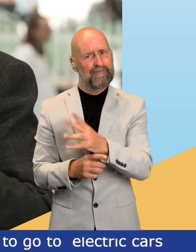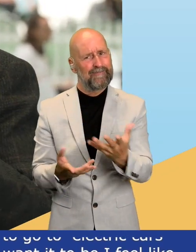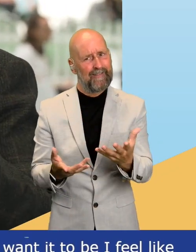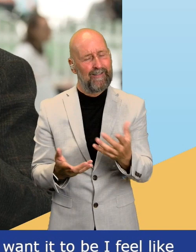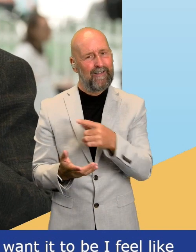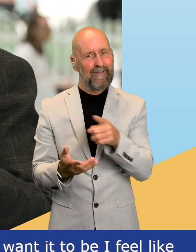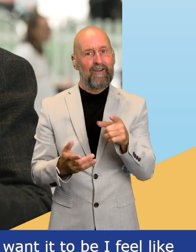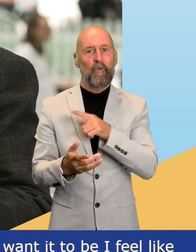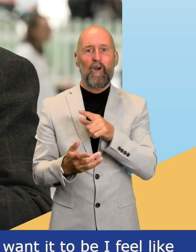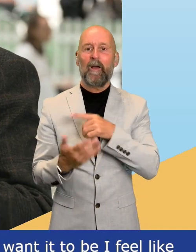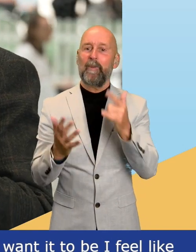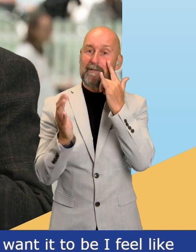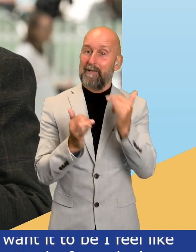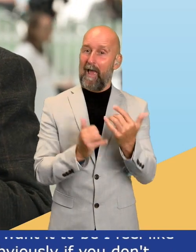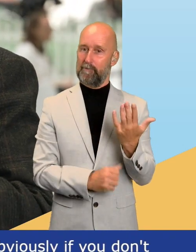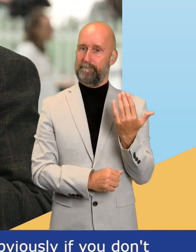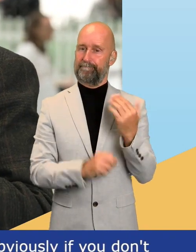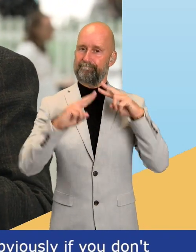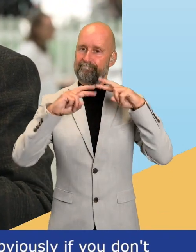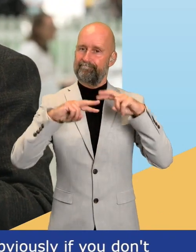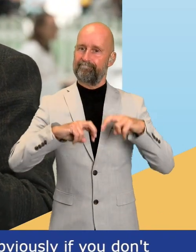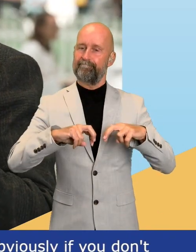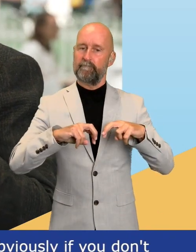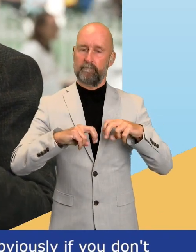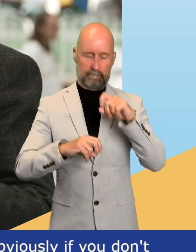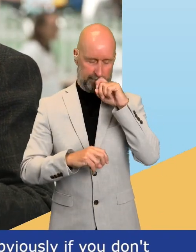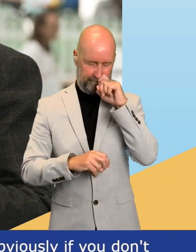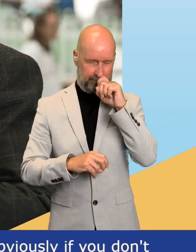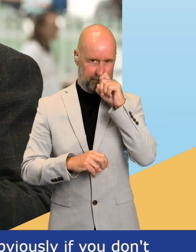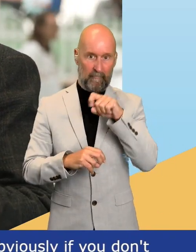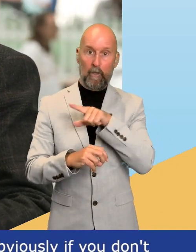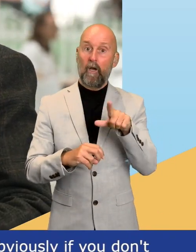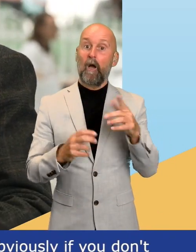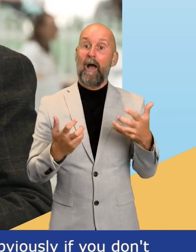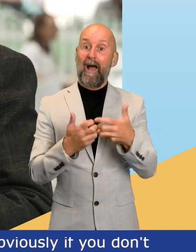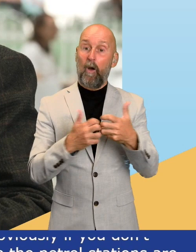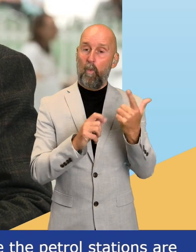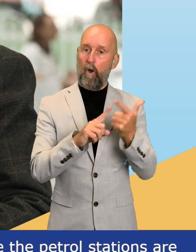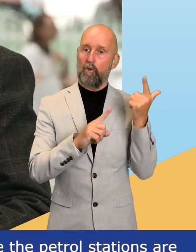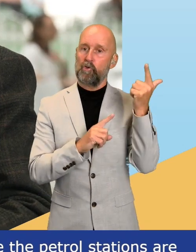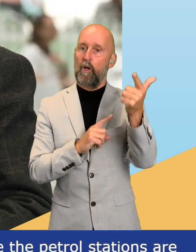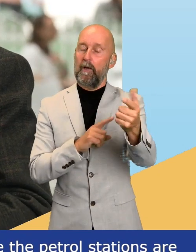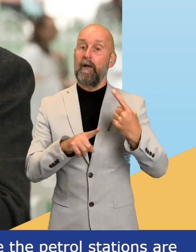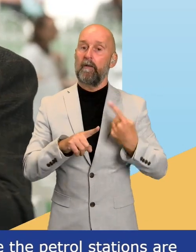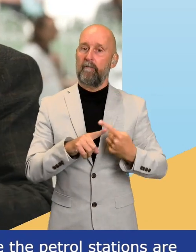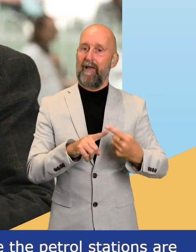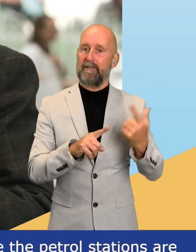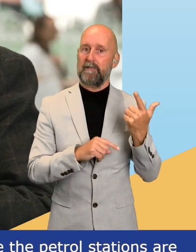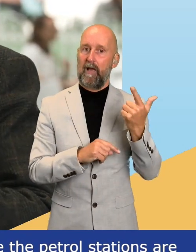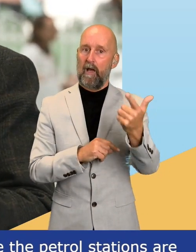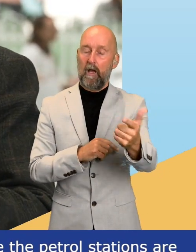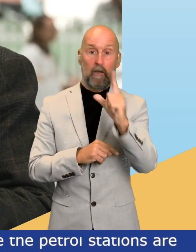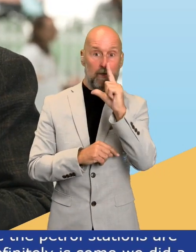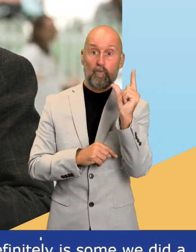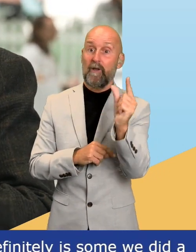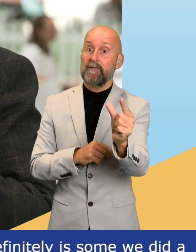is. I remember we did a test recently where we were looking at whether it's what's the most efficient way to complete a journey, and the fastest way to complete a journey, not by racing,